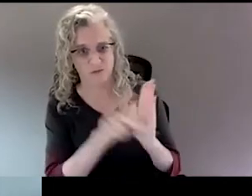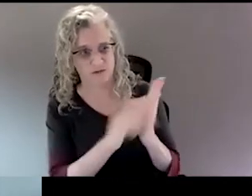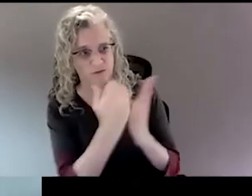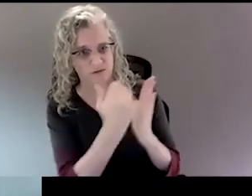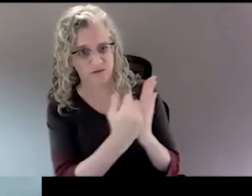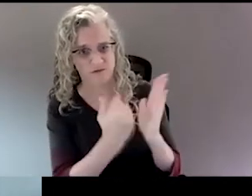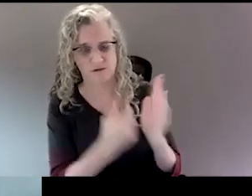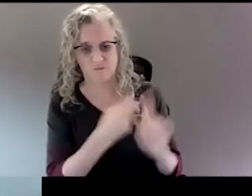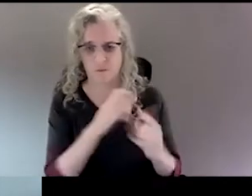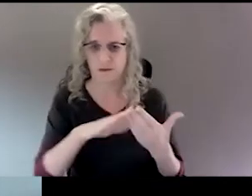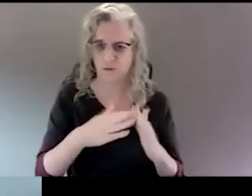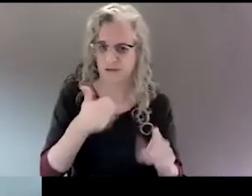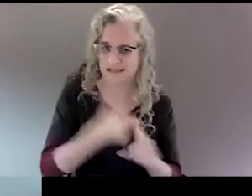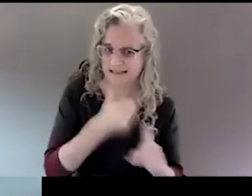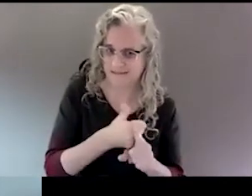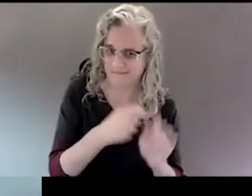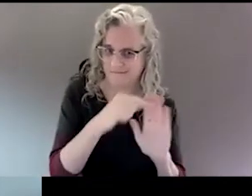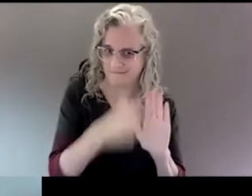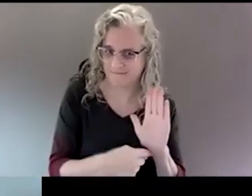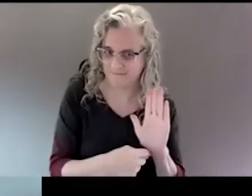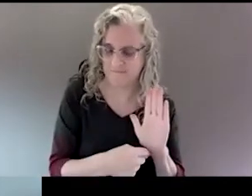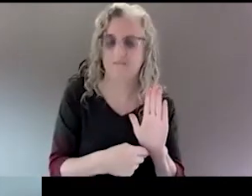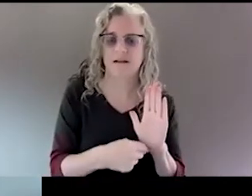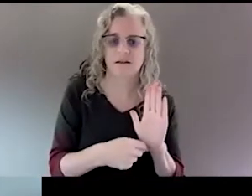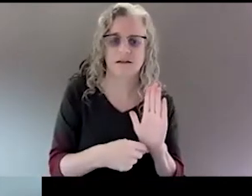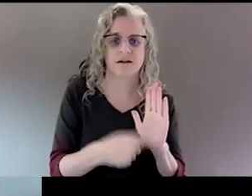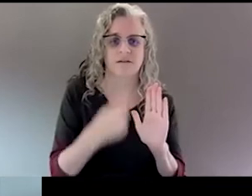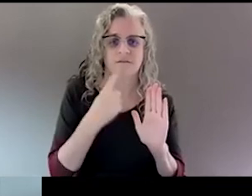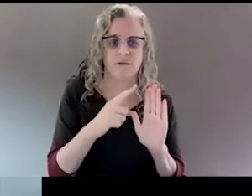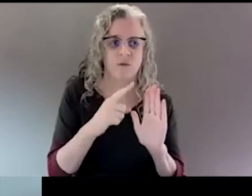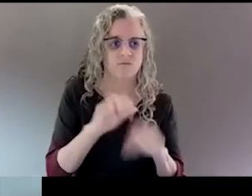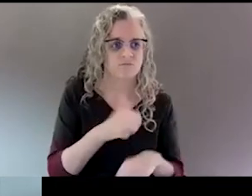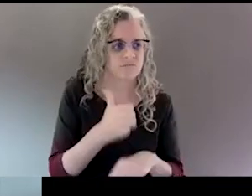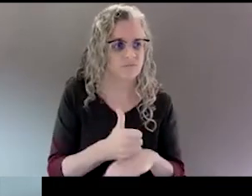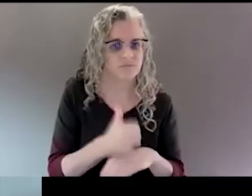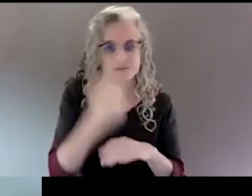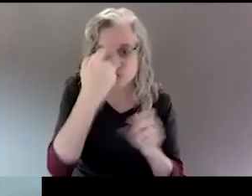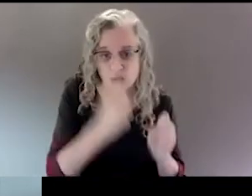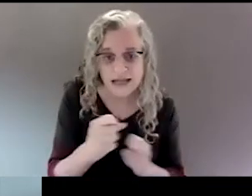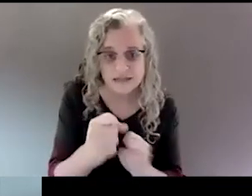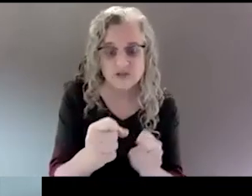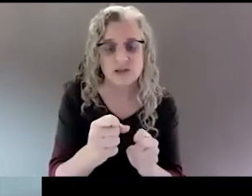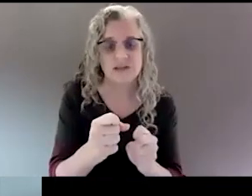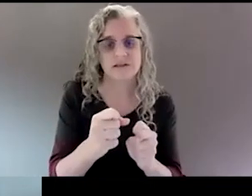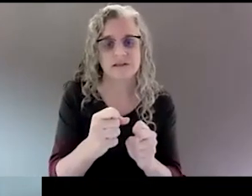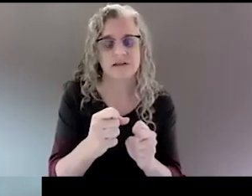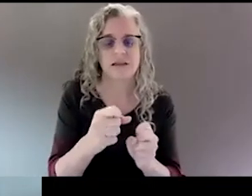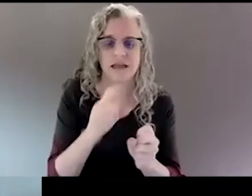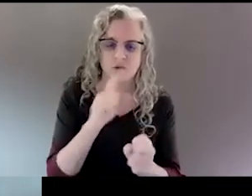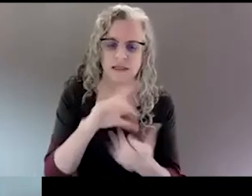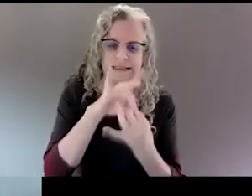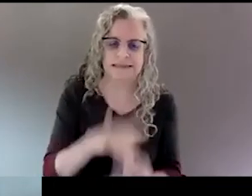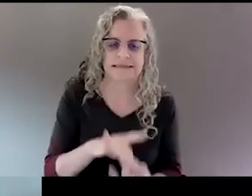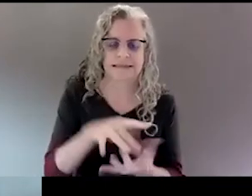needed as far as developing a strategy that is rooted in disability justice. I had a conversation with